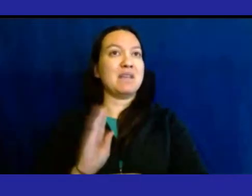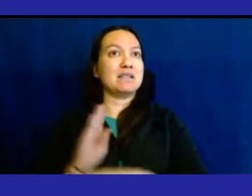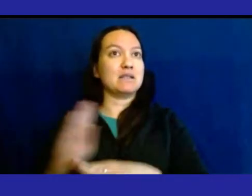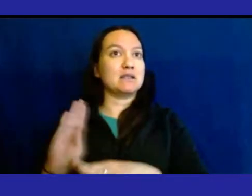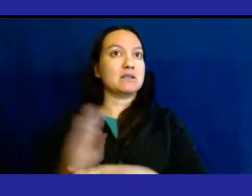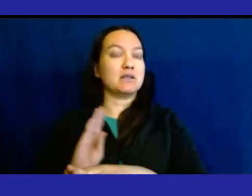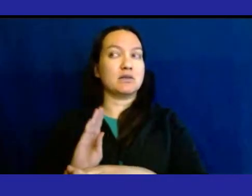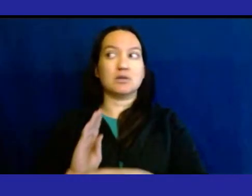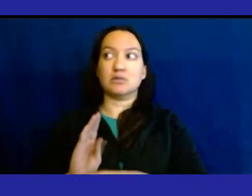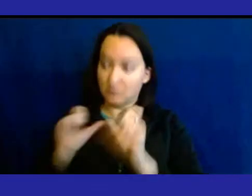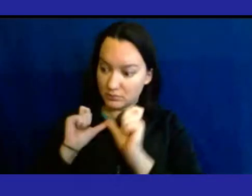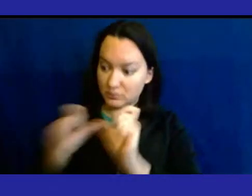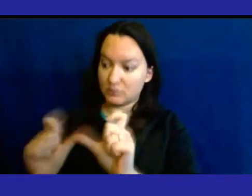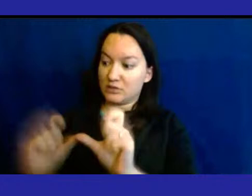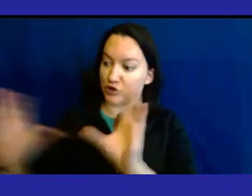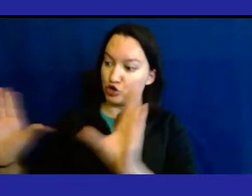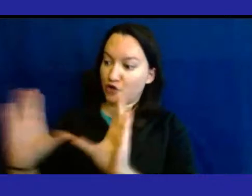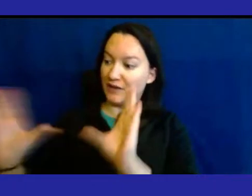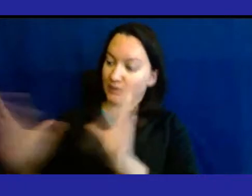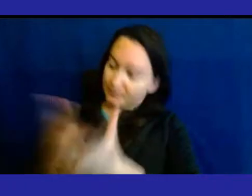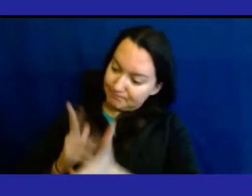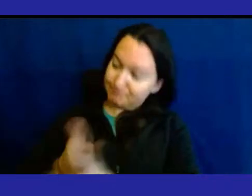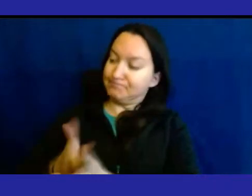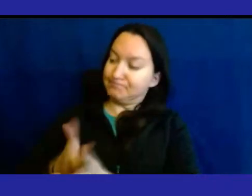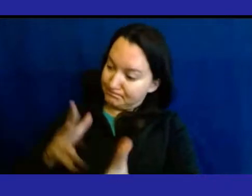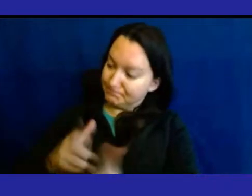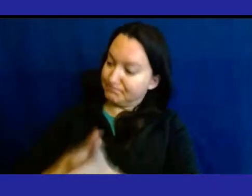staying certified and up to date and are active